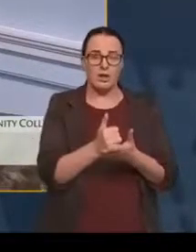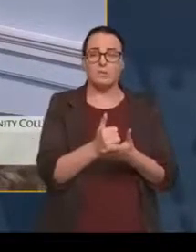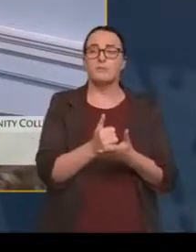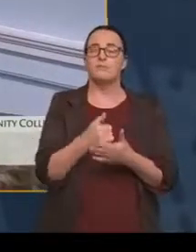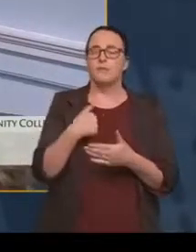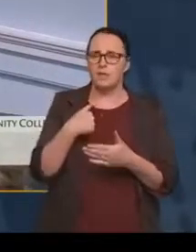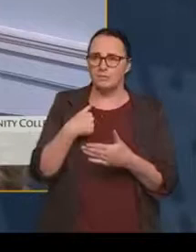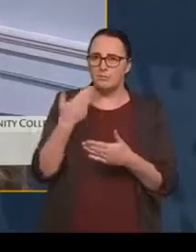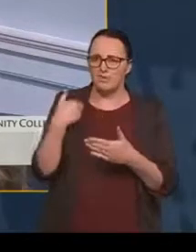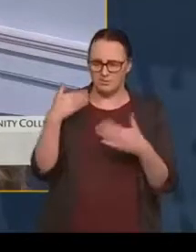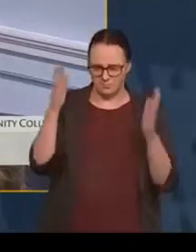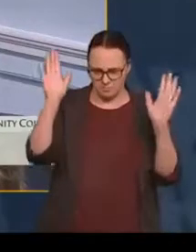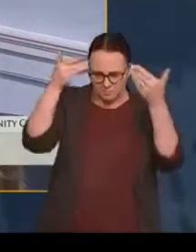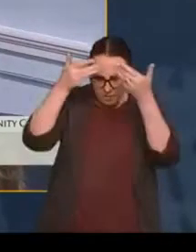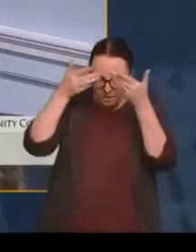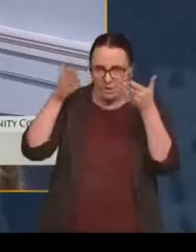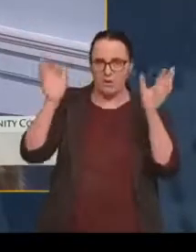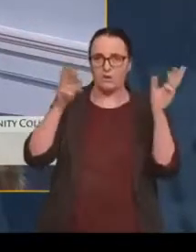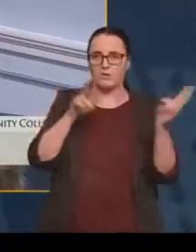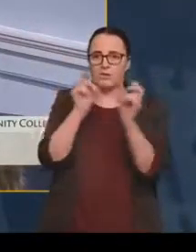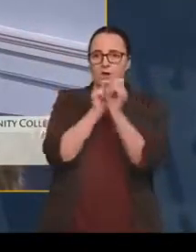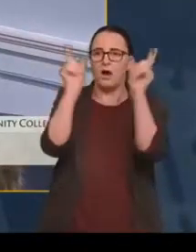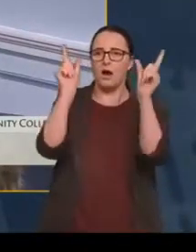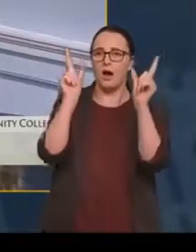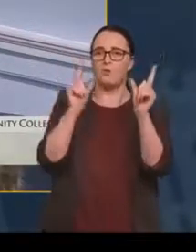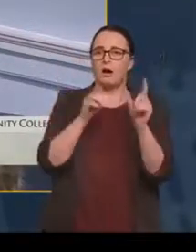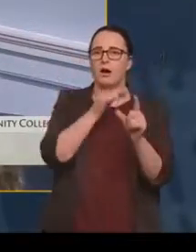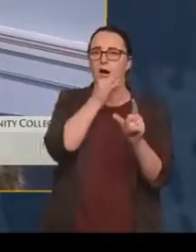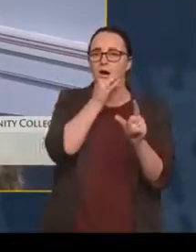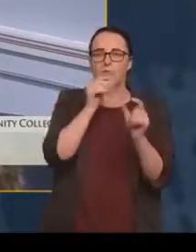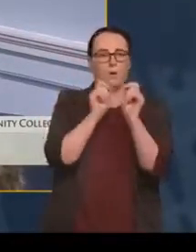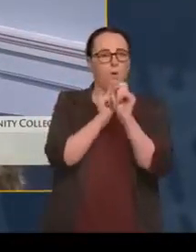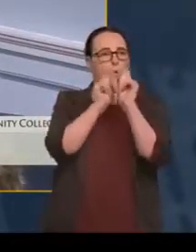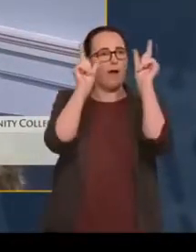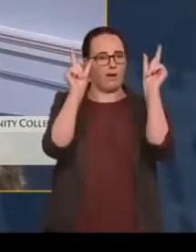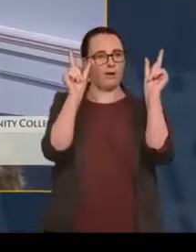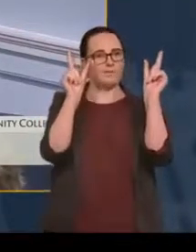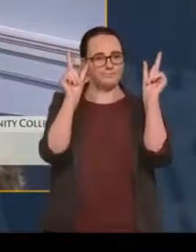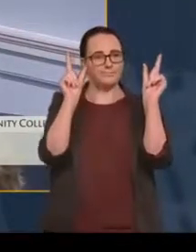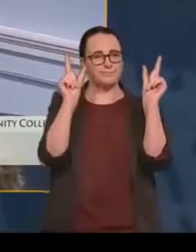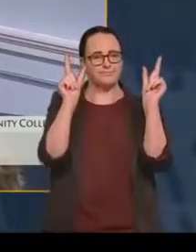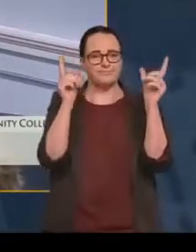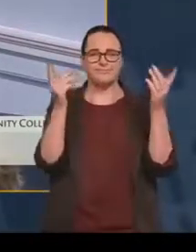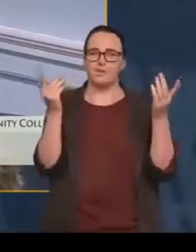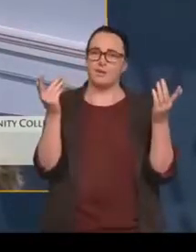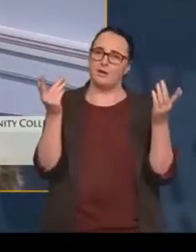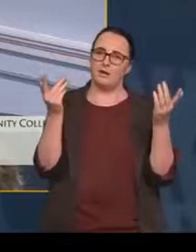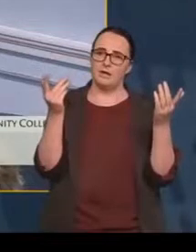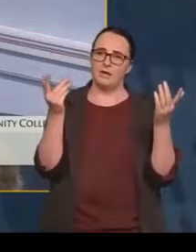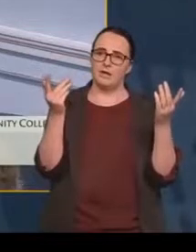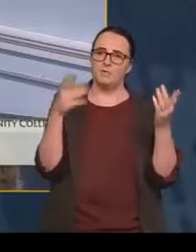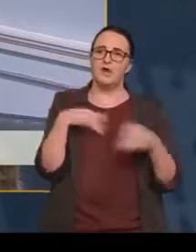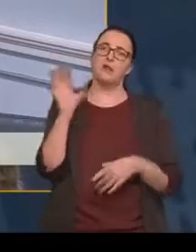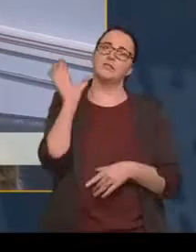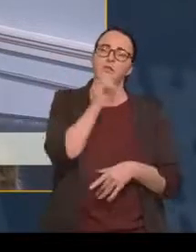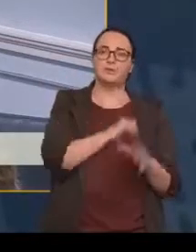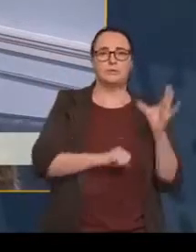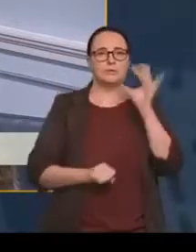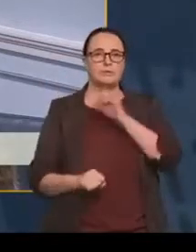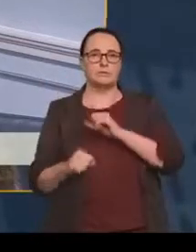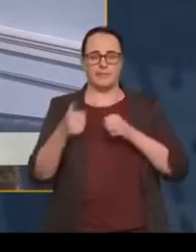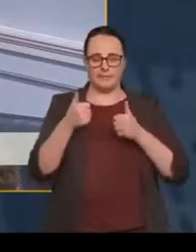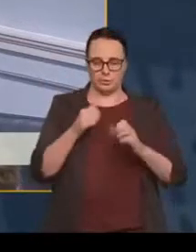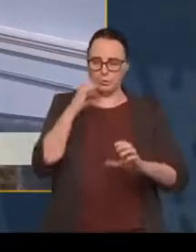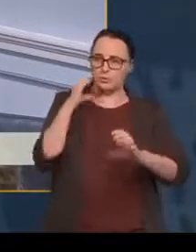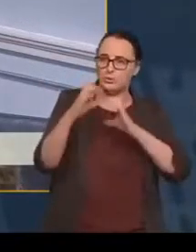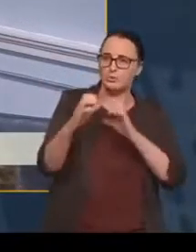it definitely raised my awareness and gave me a new appreciation of, you know, something I took for